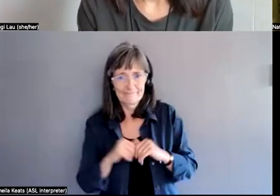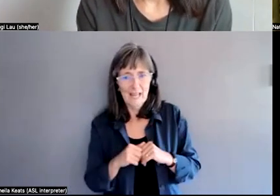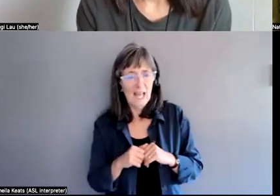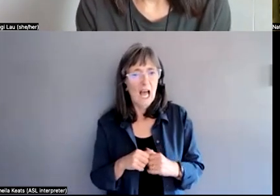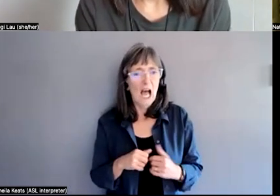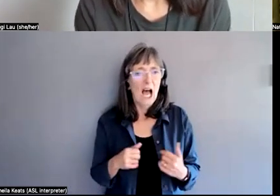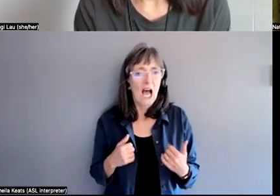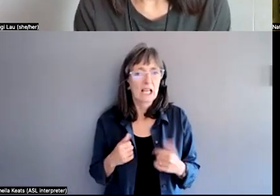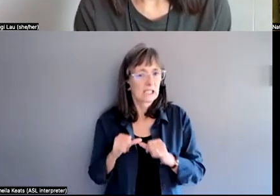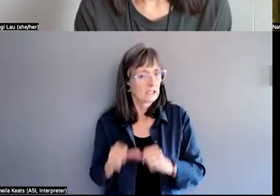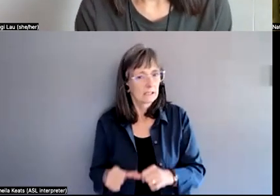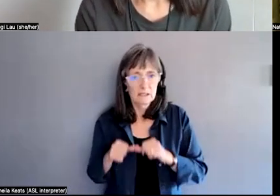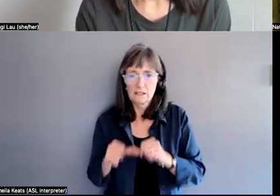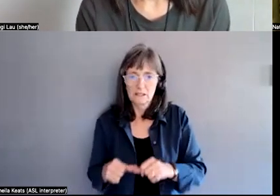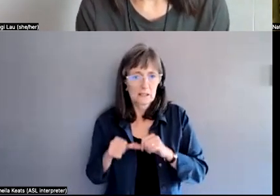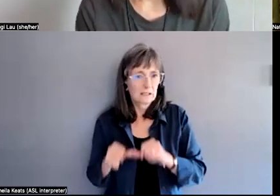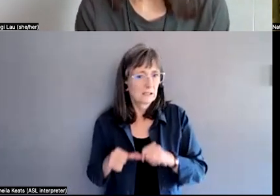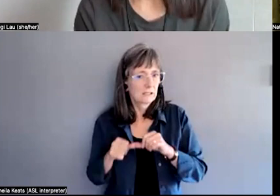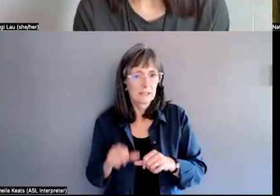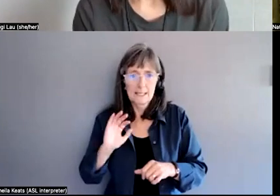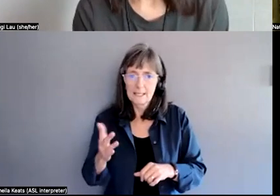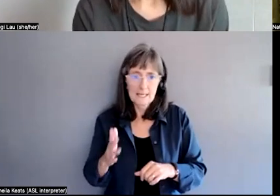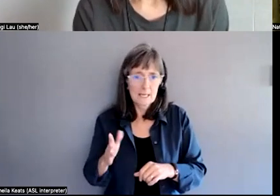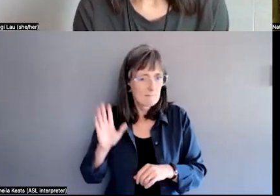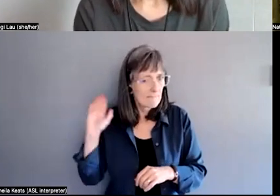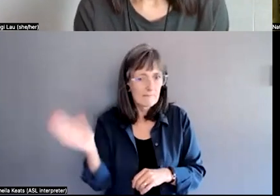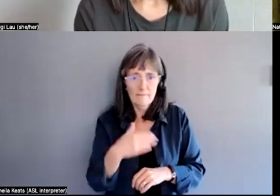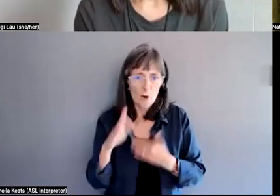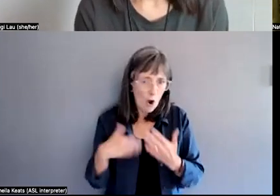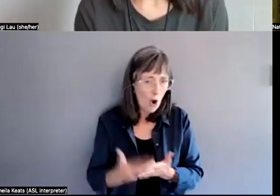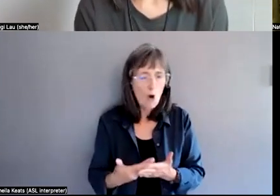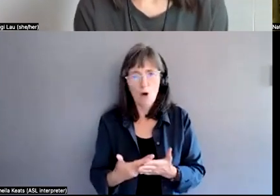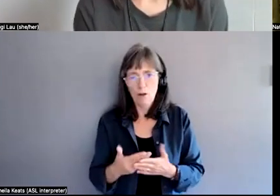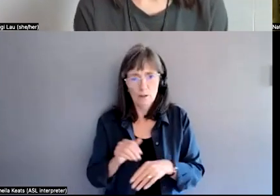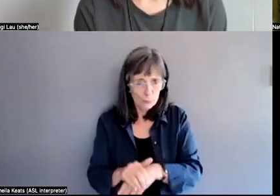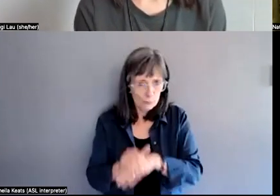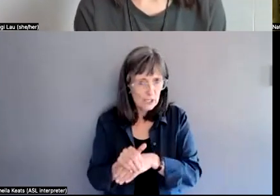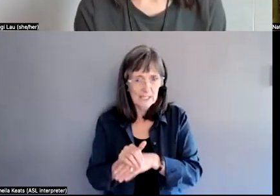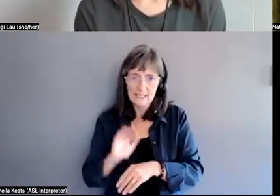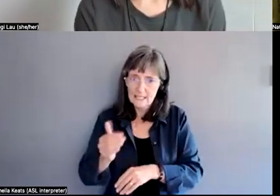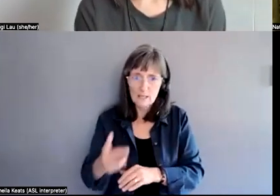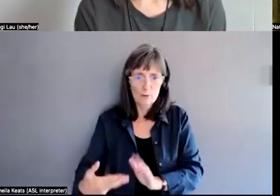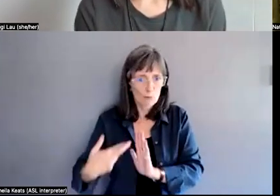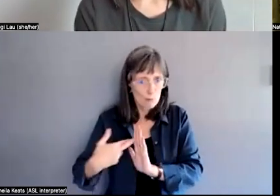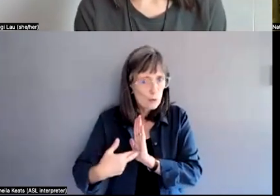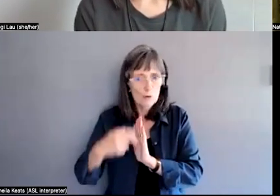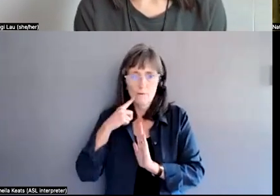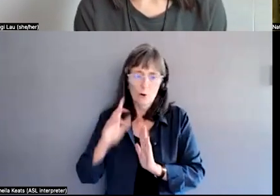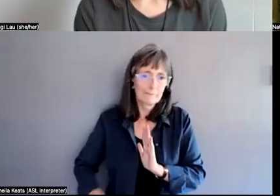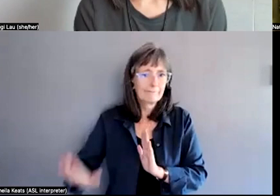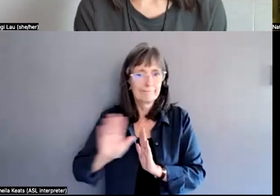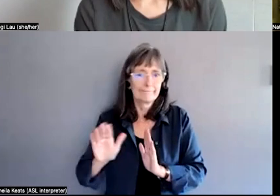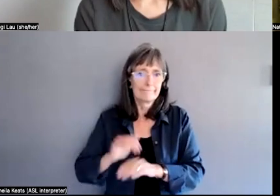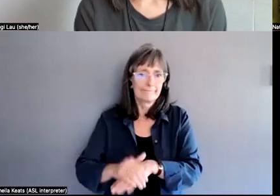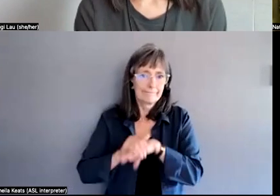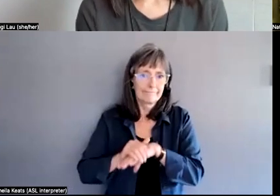it's relentless, and it seems to be unshakable, and it seems to have cemented itself as a rule for, like, you know, this is how we must sell